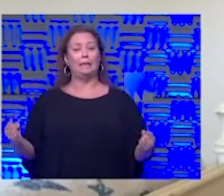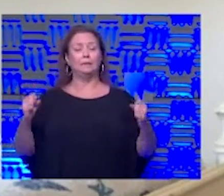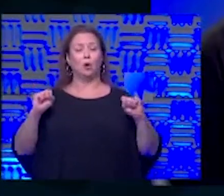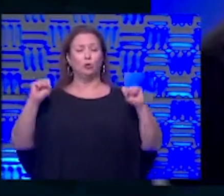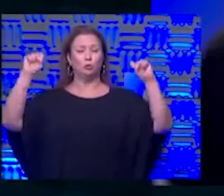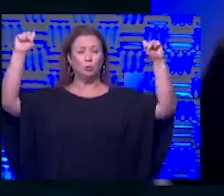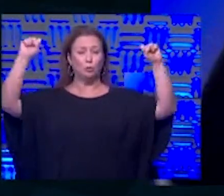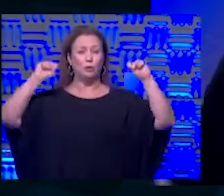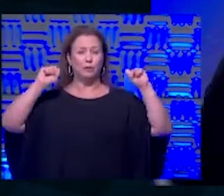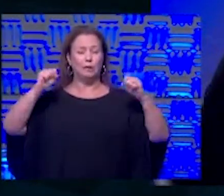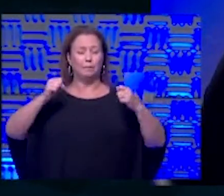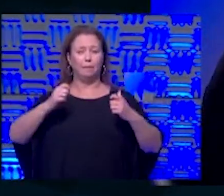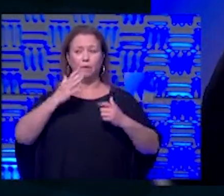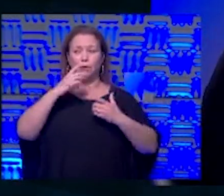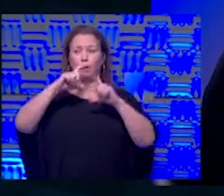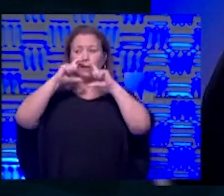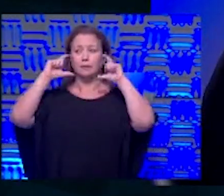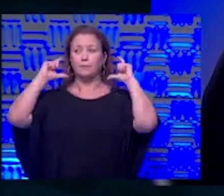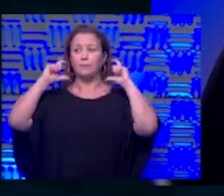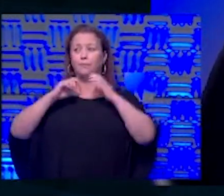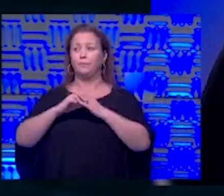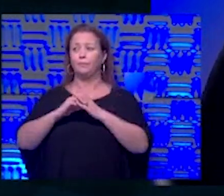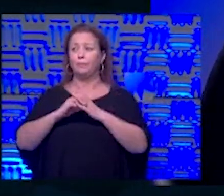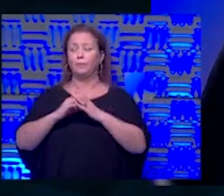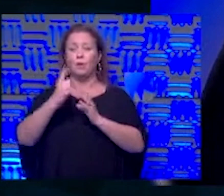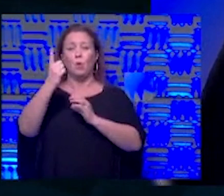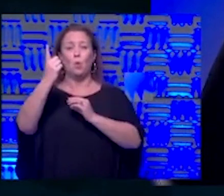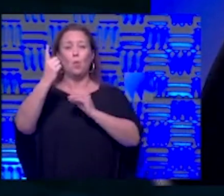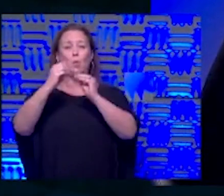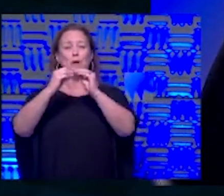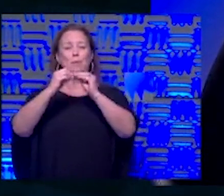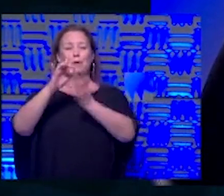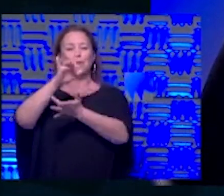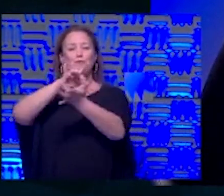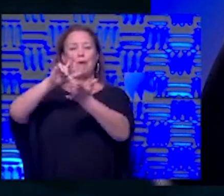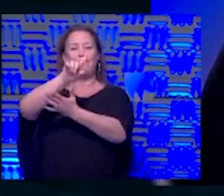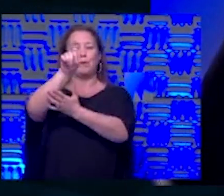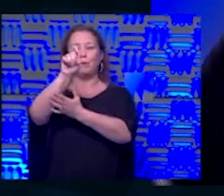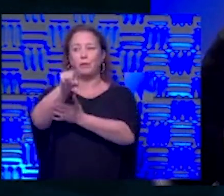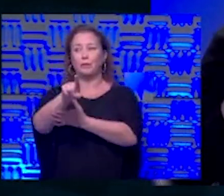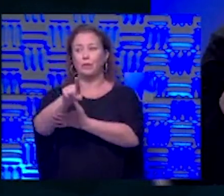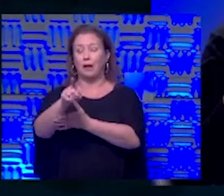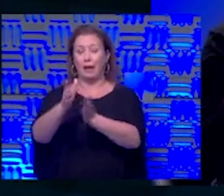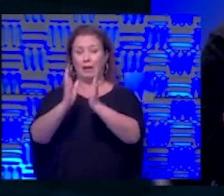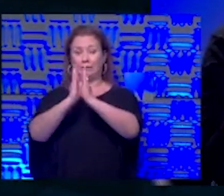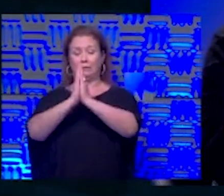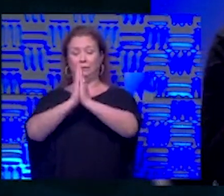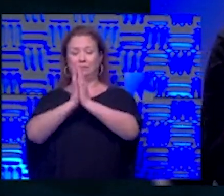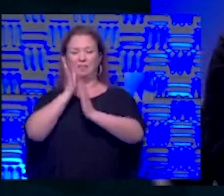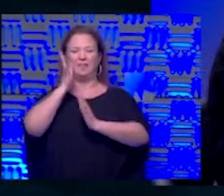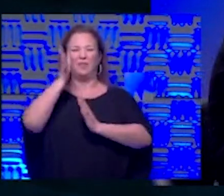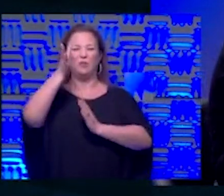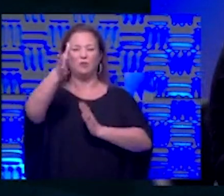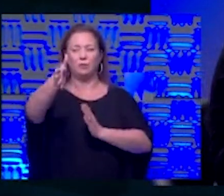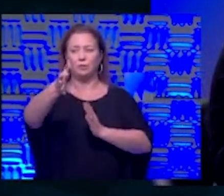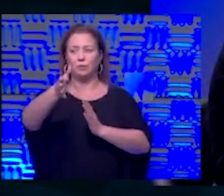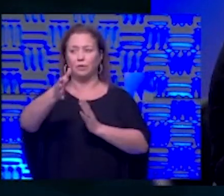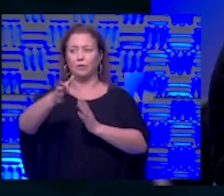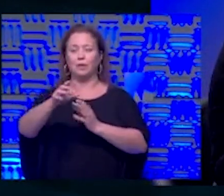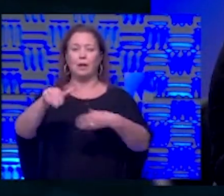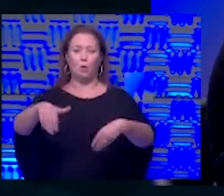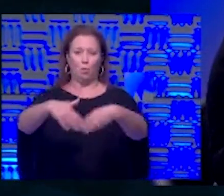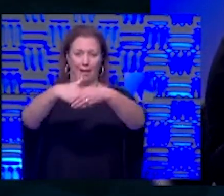reasonable to wear a mask. Dr. Hawkinson, I have one last travel question. I'm asking you to look down the road a little bit, and it has to do